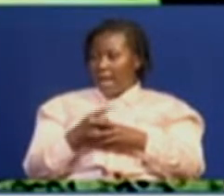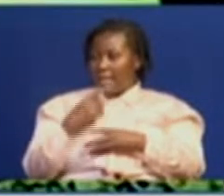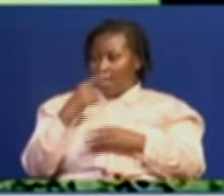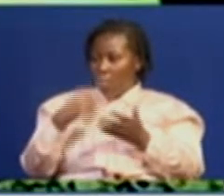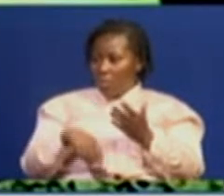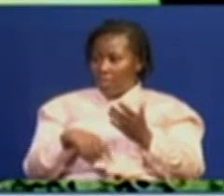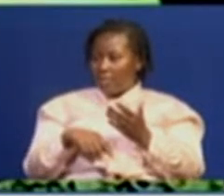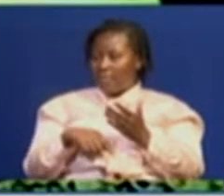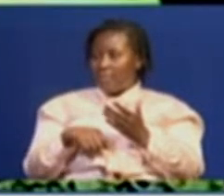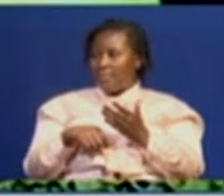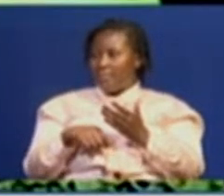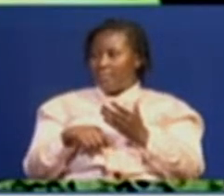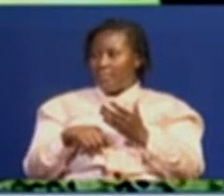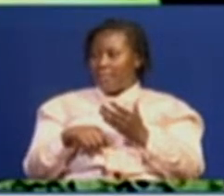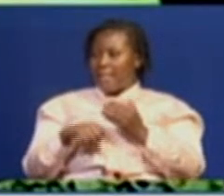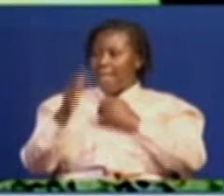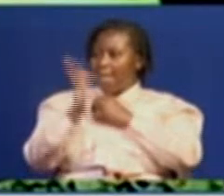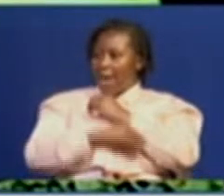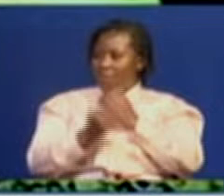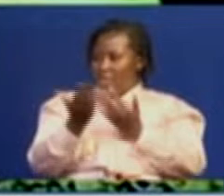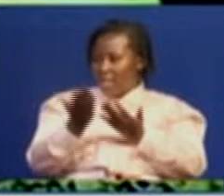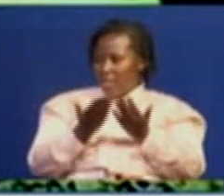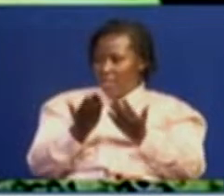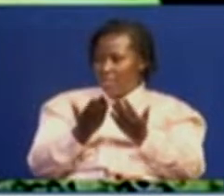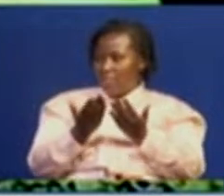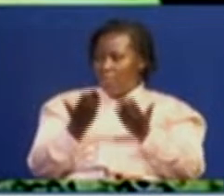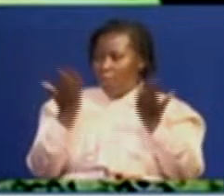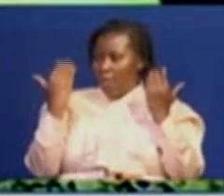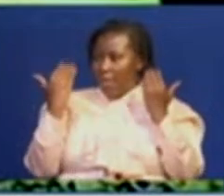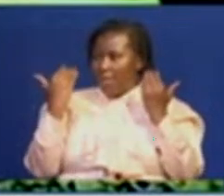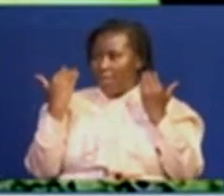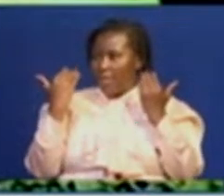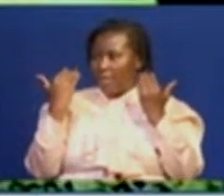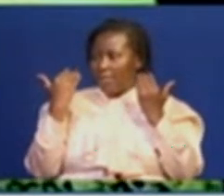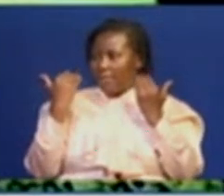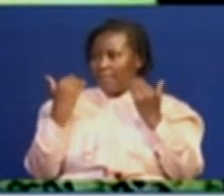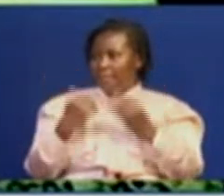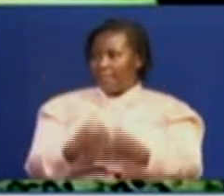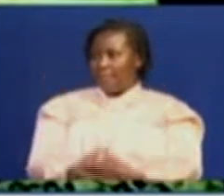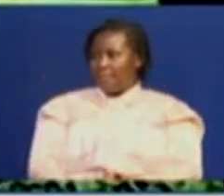She has been saying it is banned for the service of Meru.